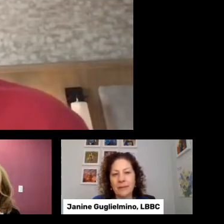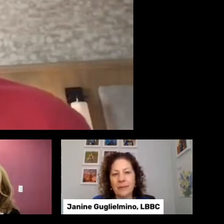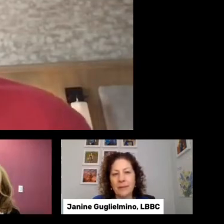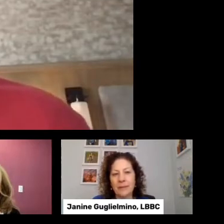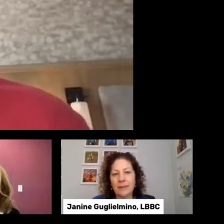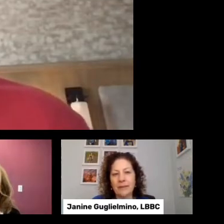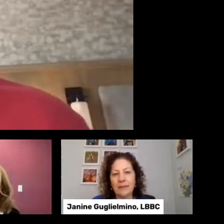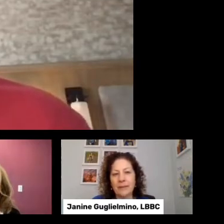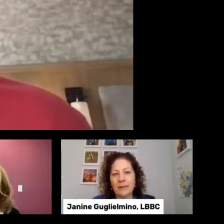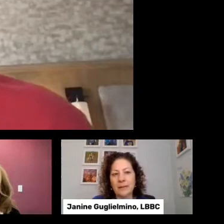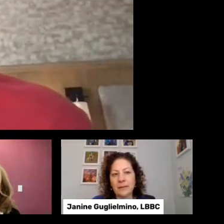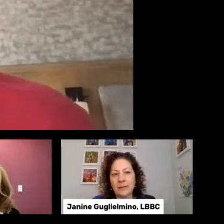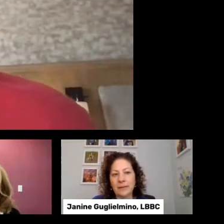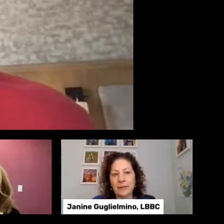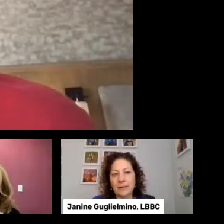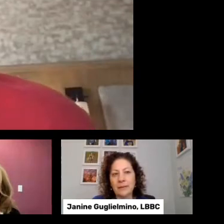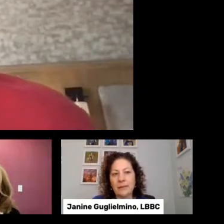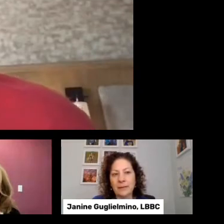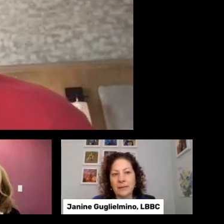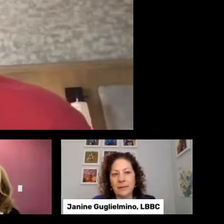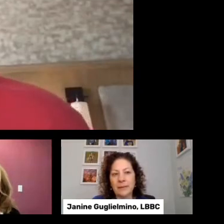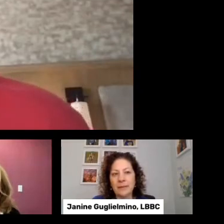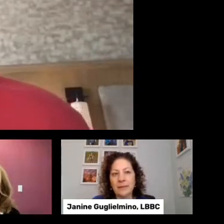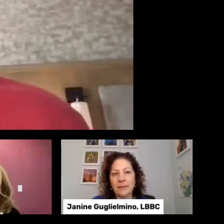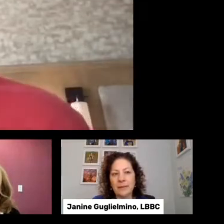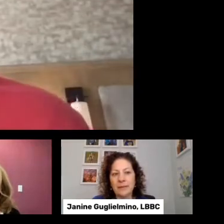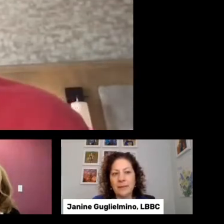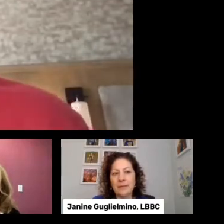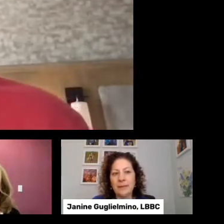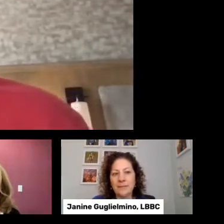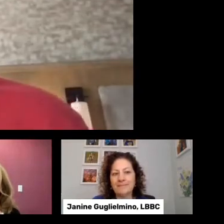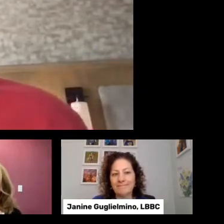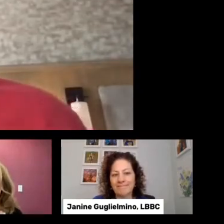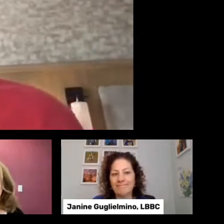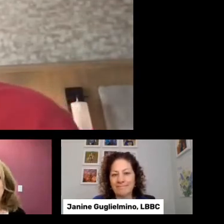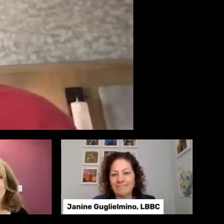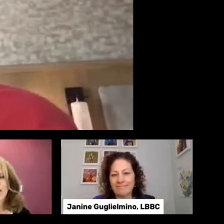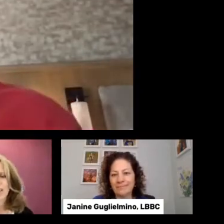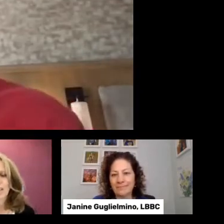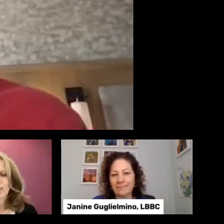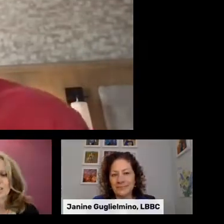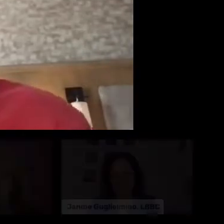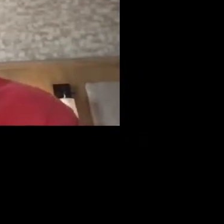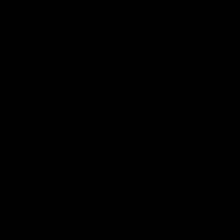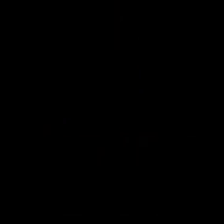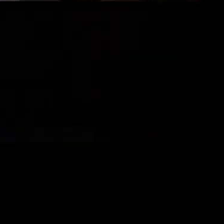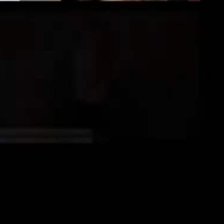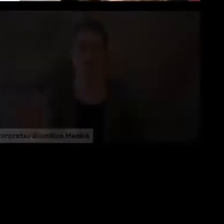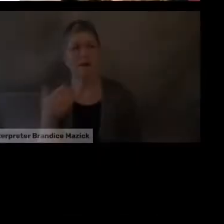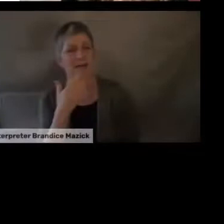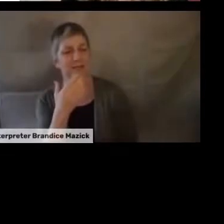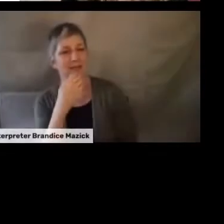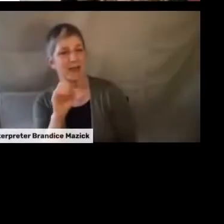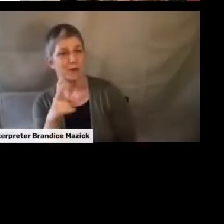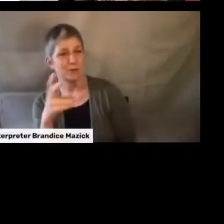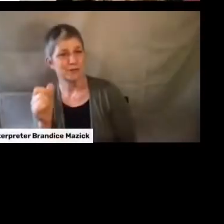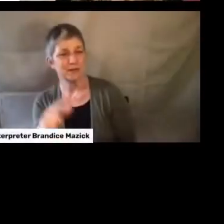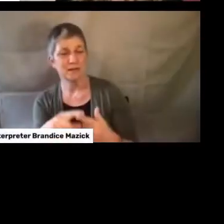it. So clinical trials, this is top-notch research, and we need it. Thank you, Sheila. Julia, do you